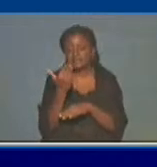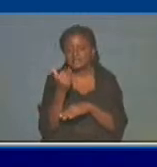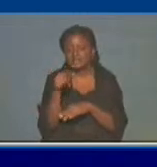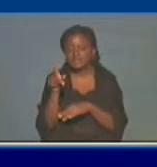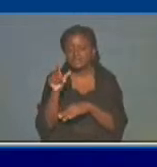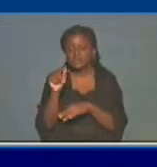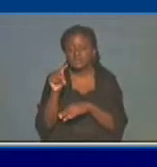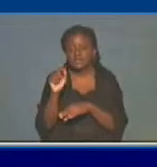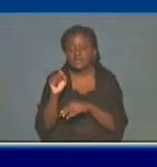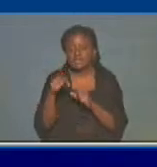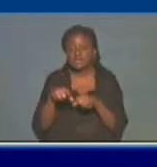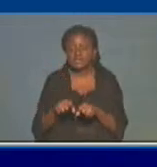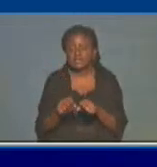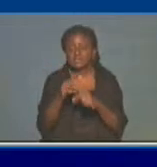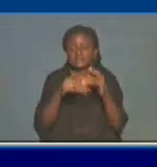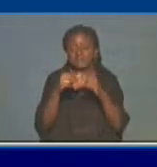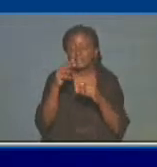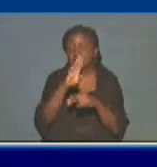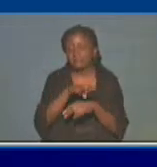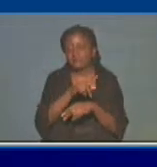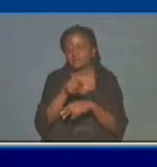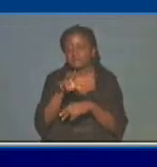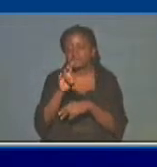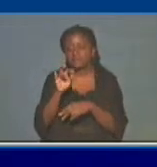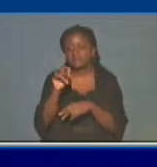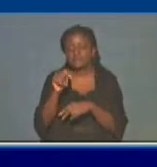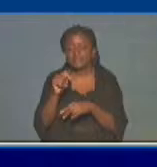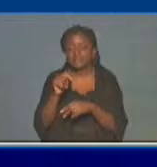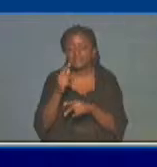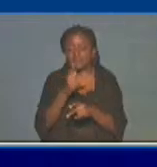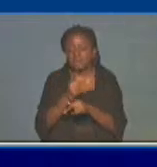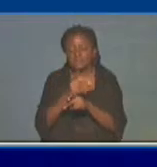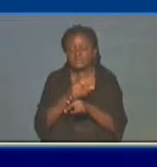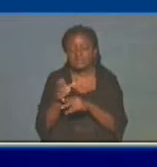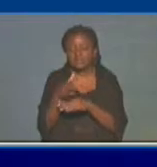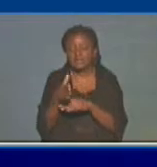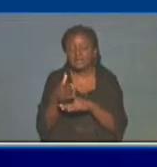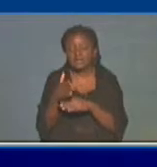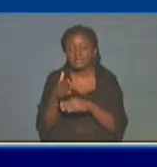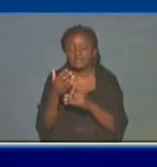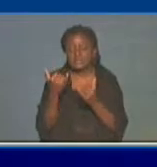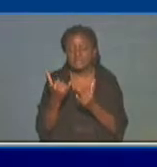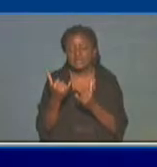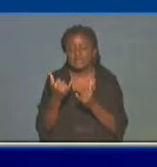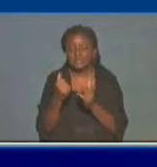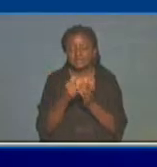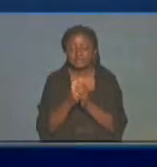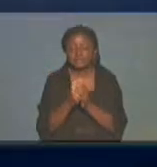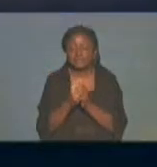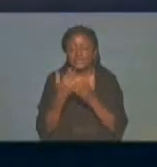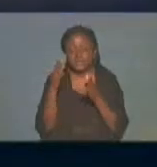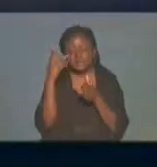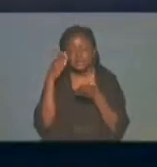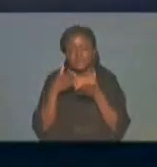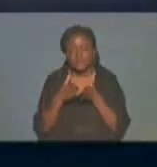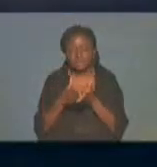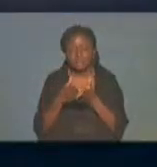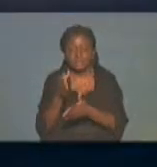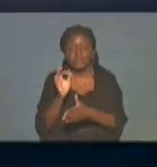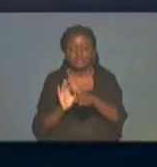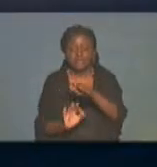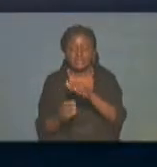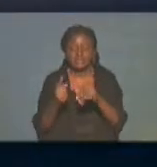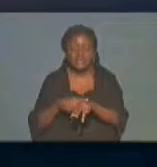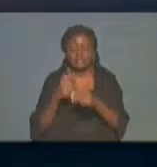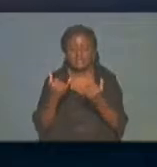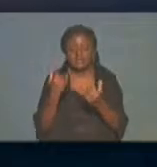further 4 to 7 feet over the ocean. So caution flags will now include both the central and southeastern islands on Thursday. That's going to do it for your boating forecast.